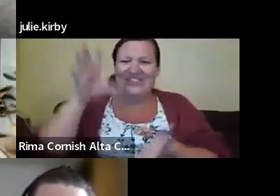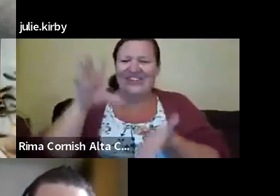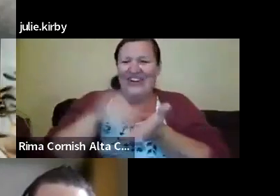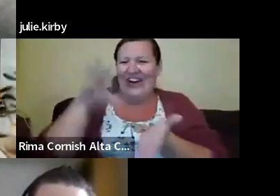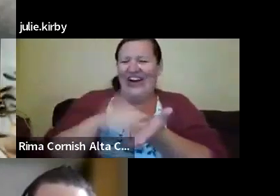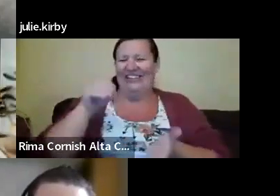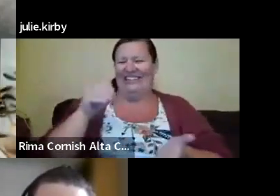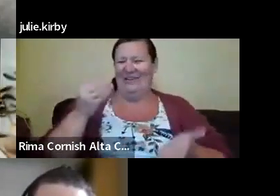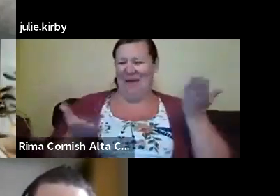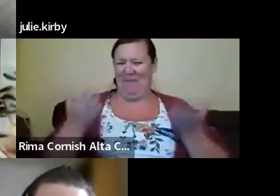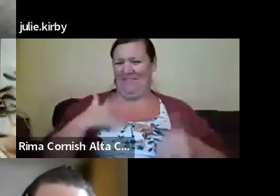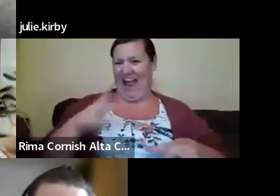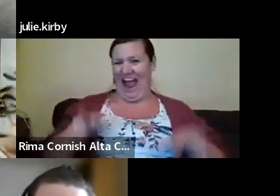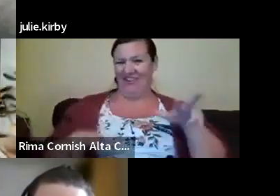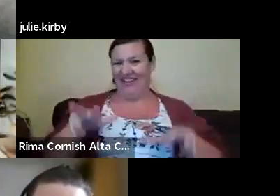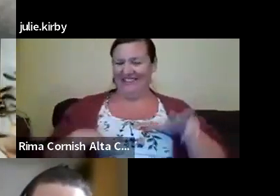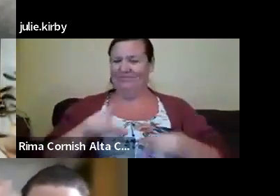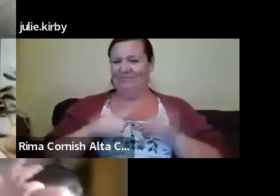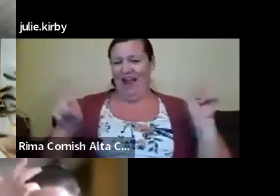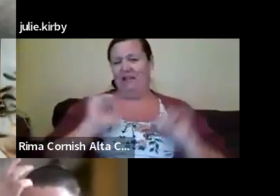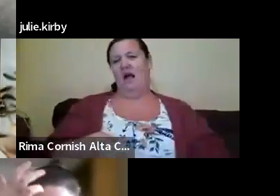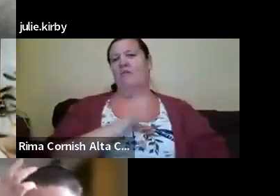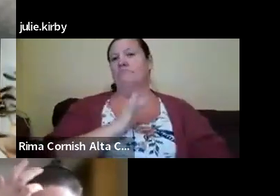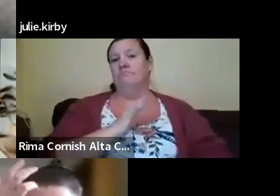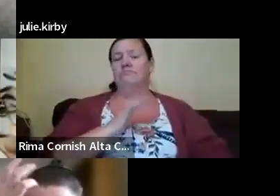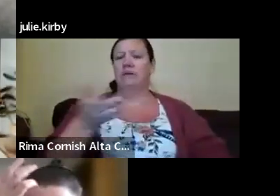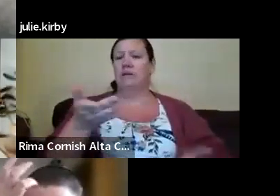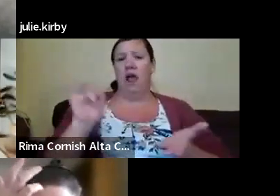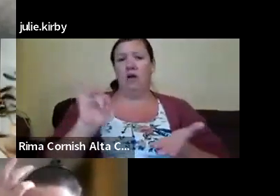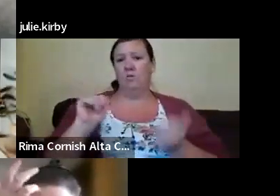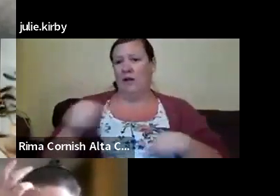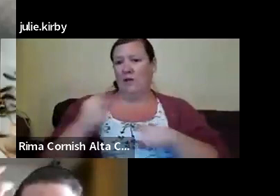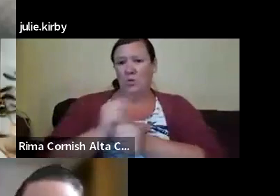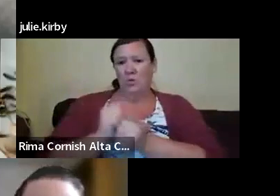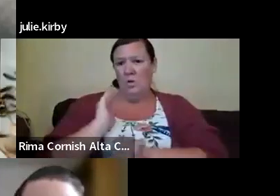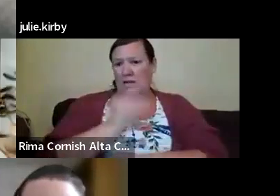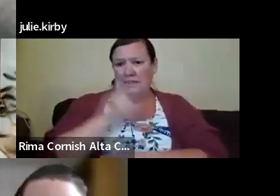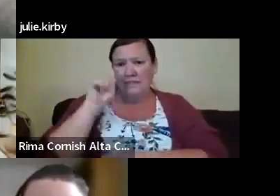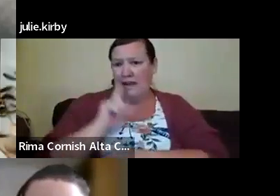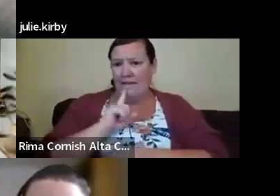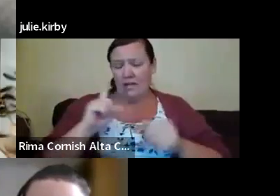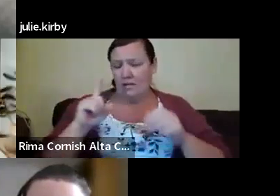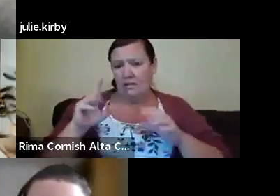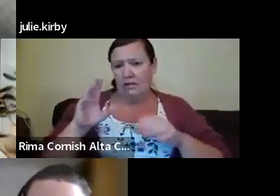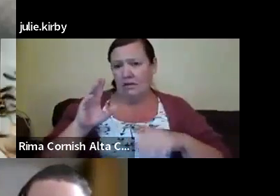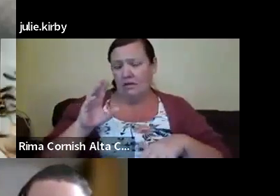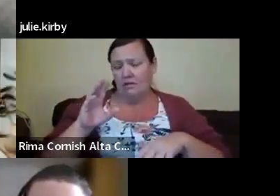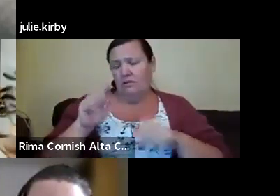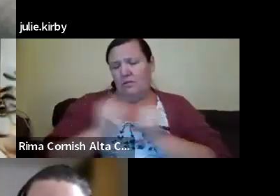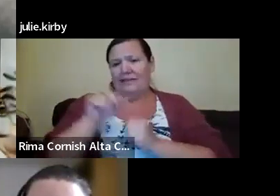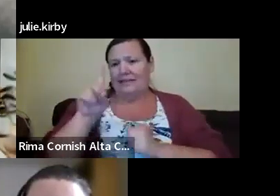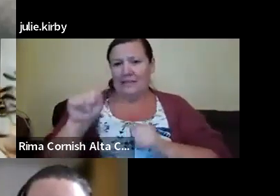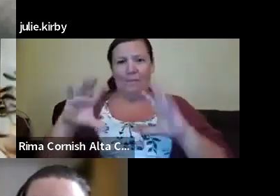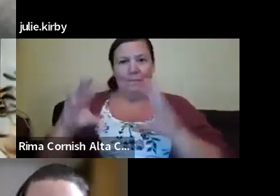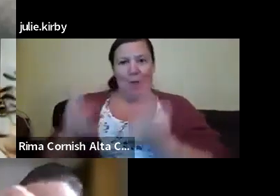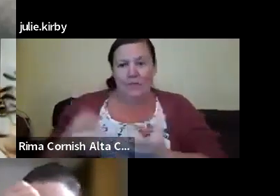are now using ASL rhyming and encouraging parents to also be engaged. You can use